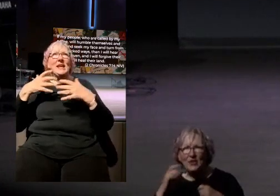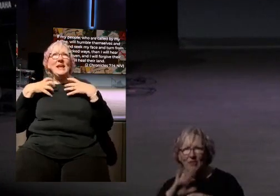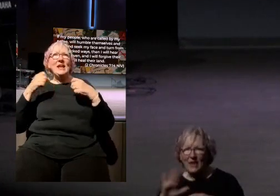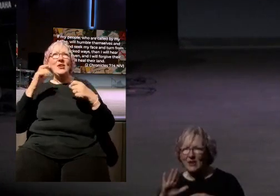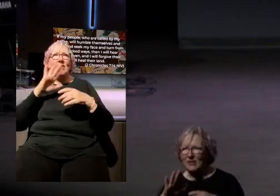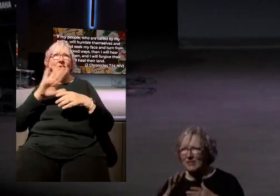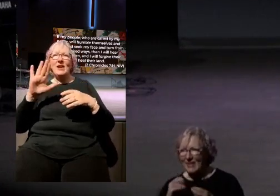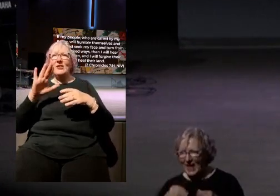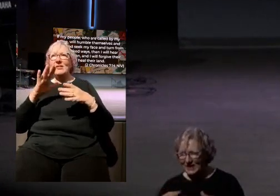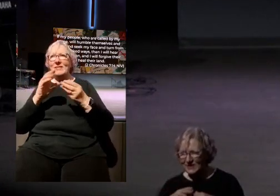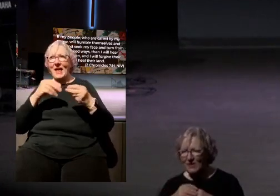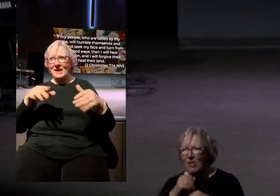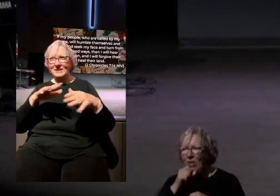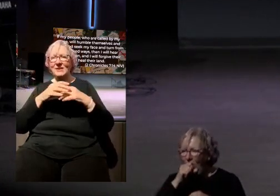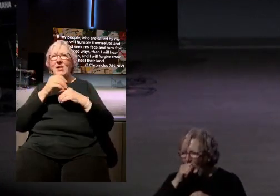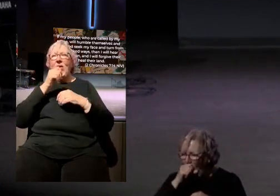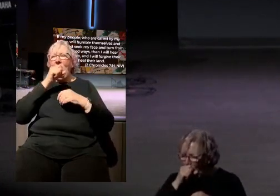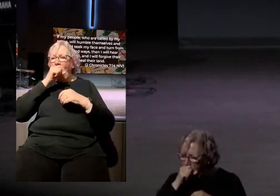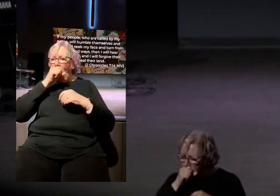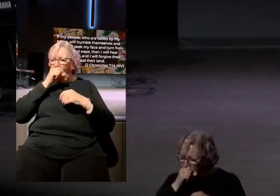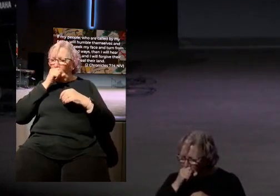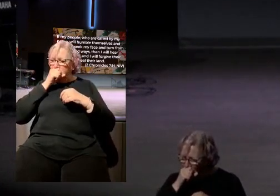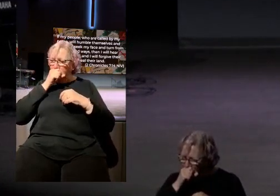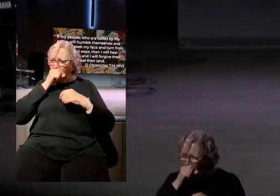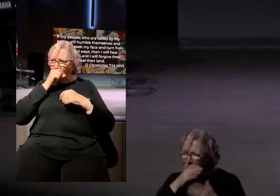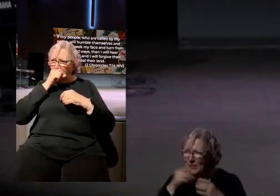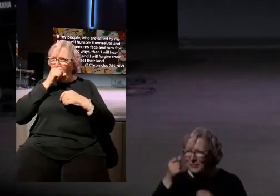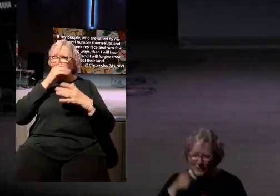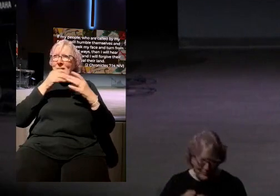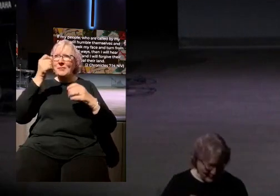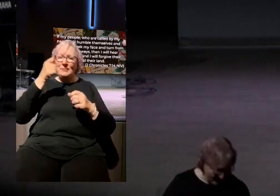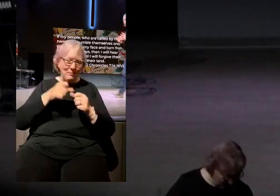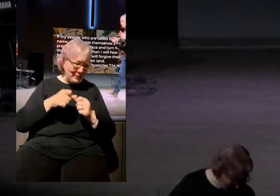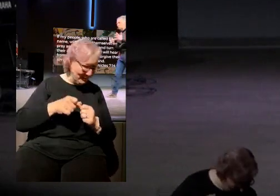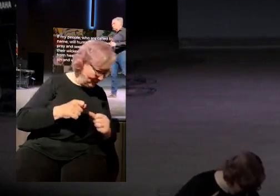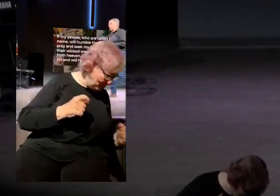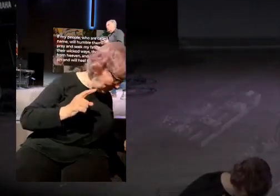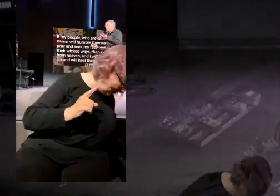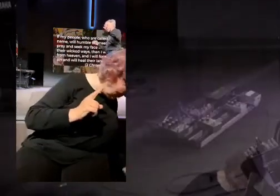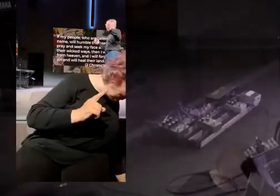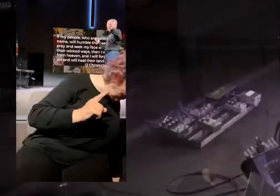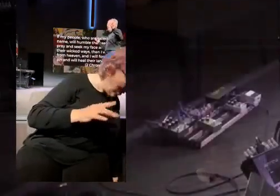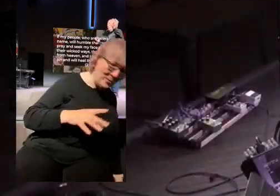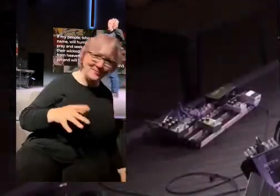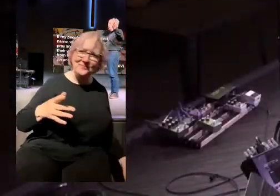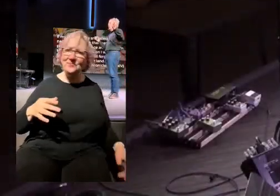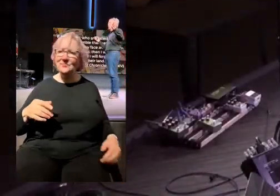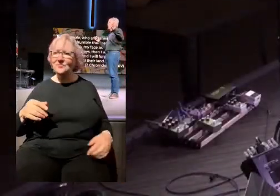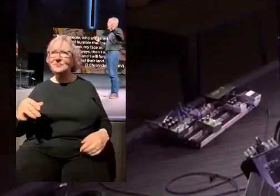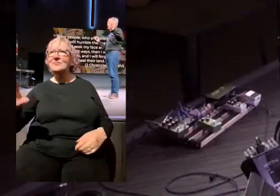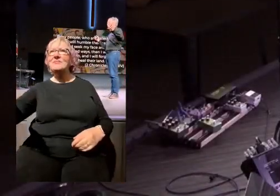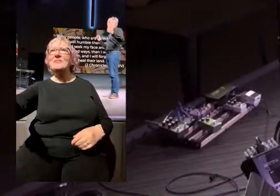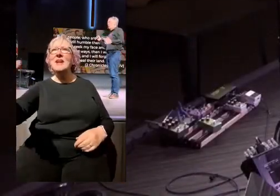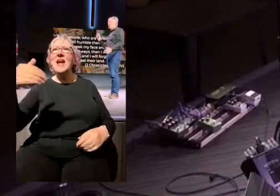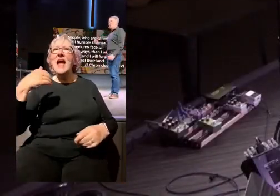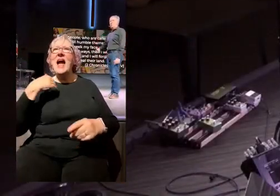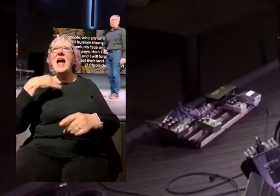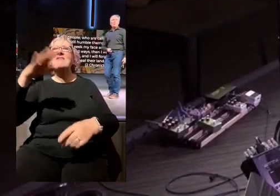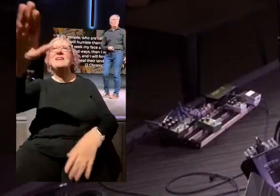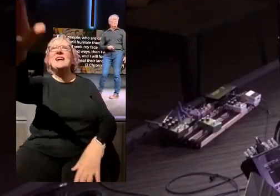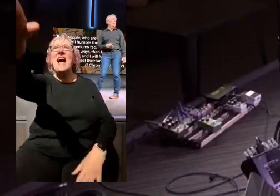deal verse for calling people to pray for America. So let's apply our process. Great